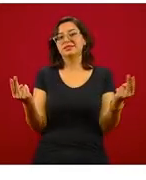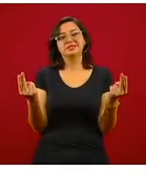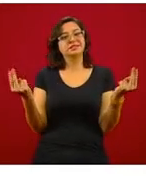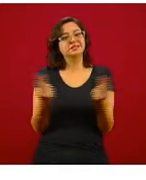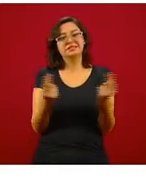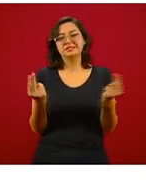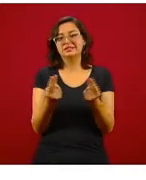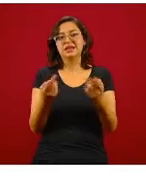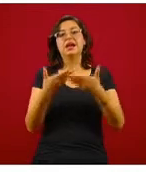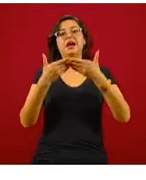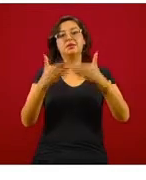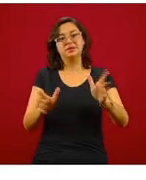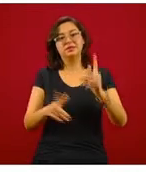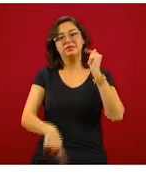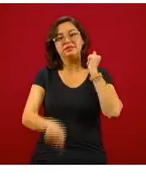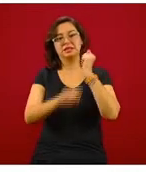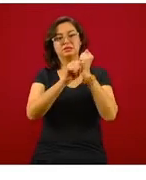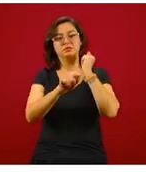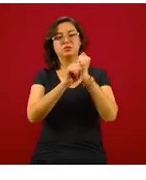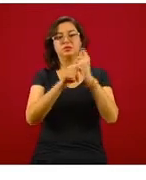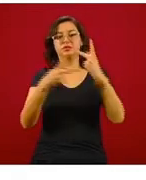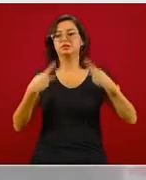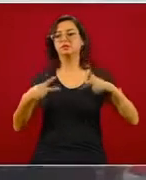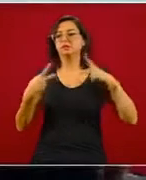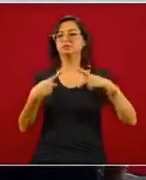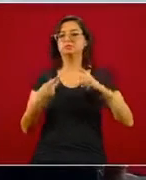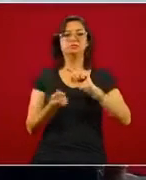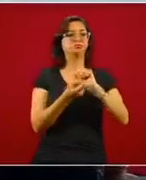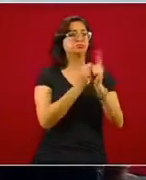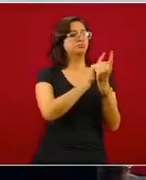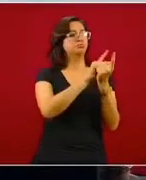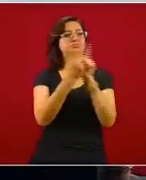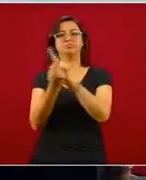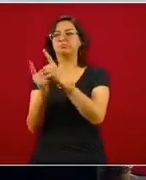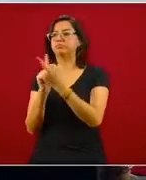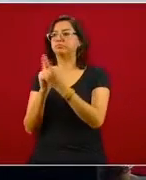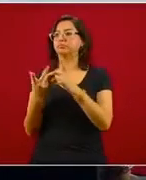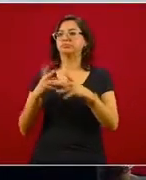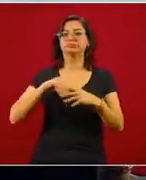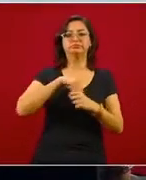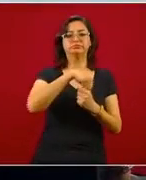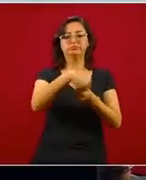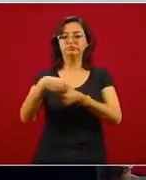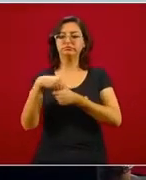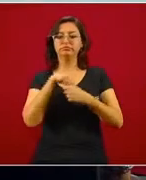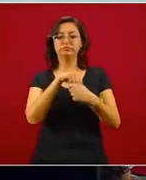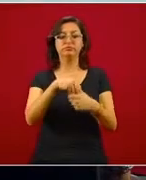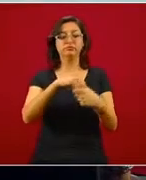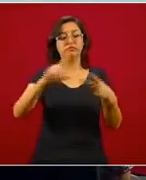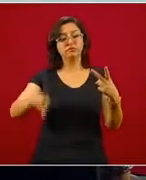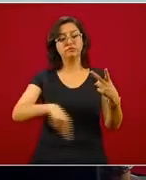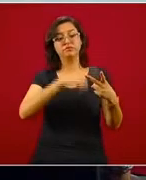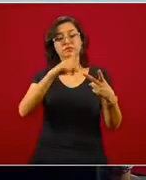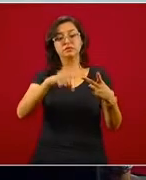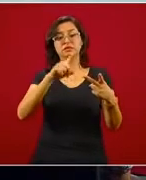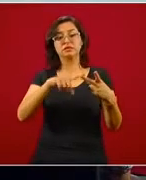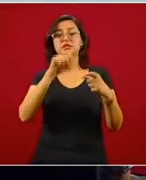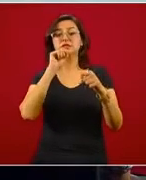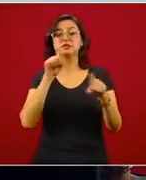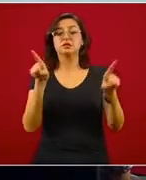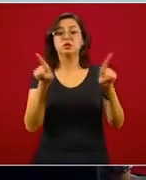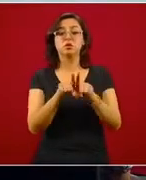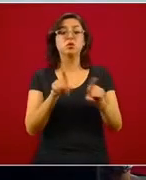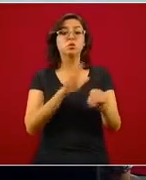for the virus, because we're starting transportation again, where people have a lot of contact with other people. And we also